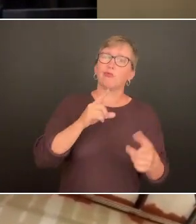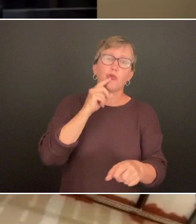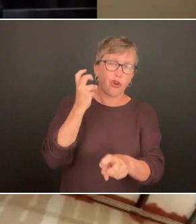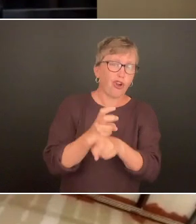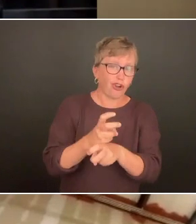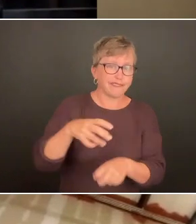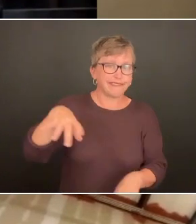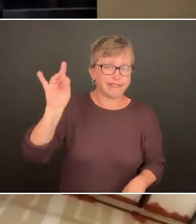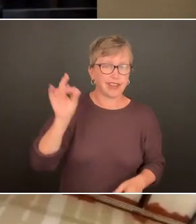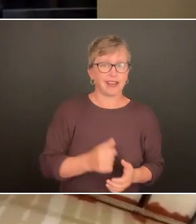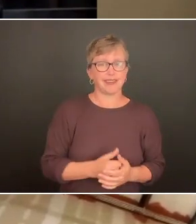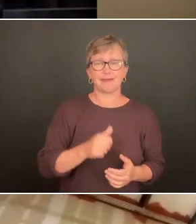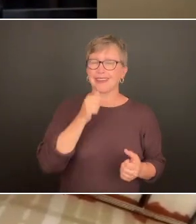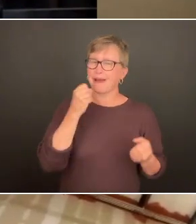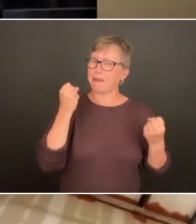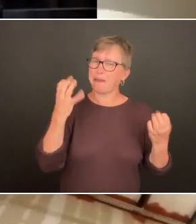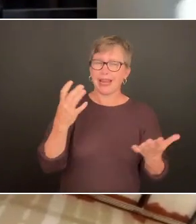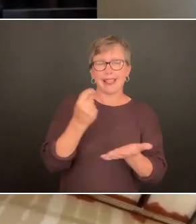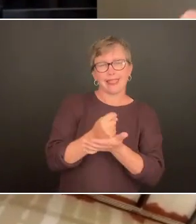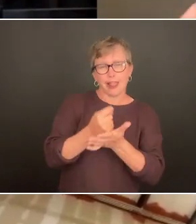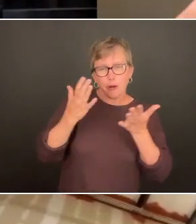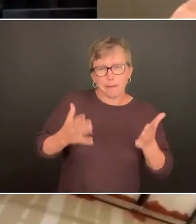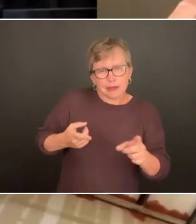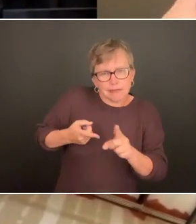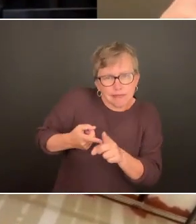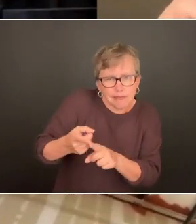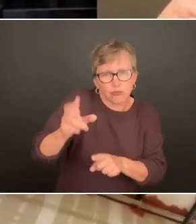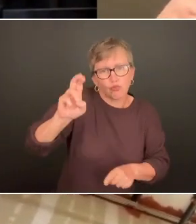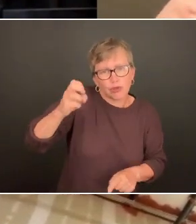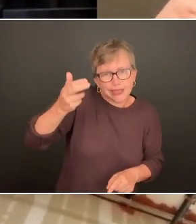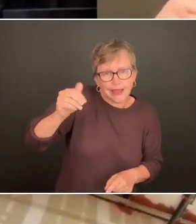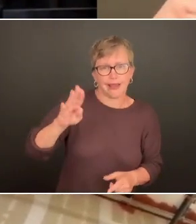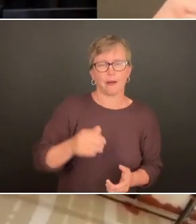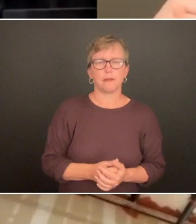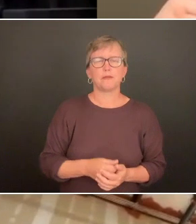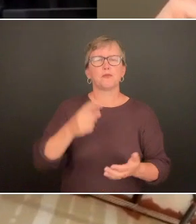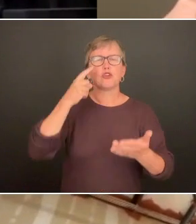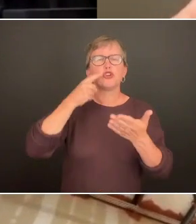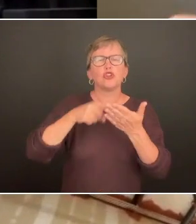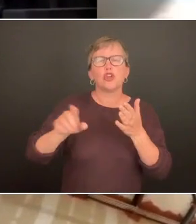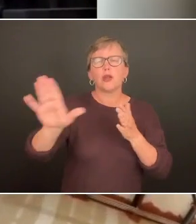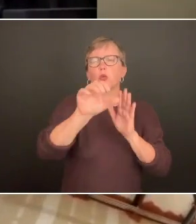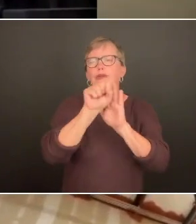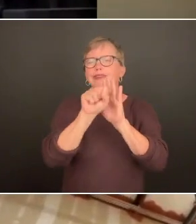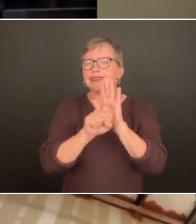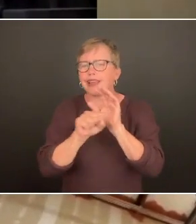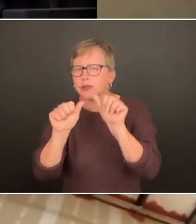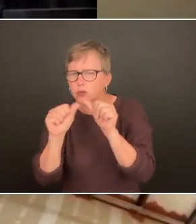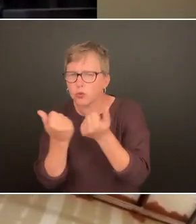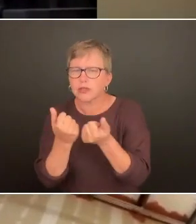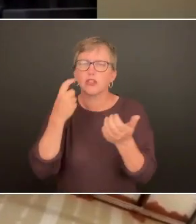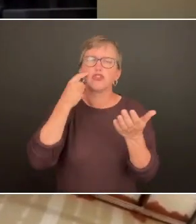rehab areas. So check your state associations, and check the American Board of Professional